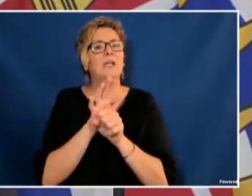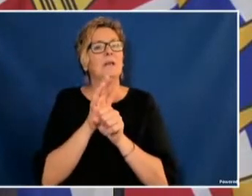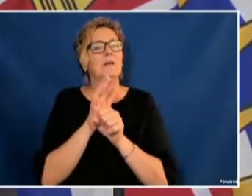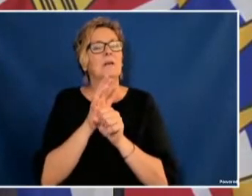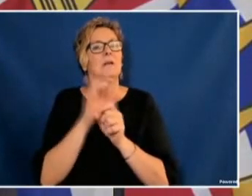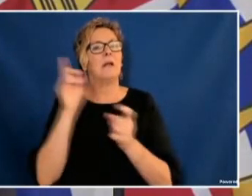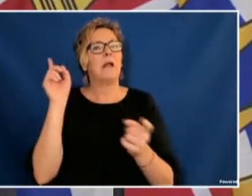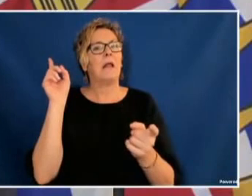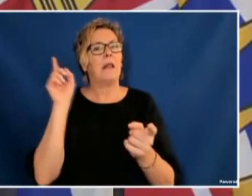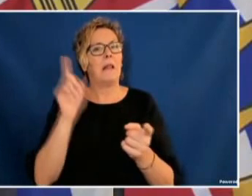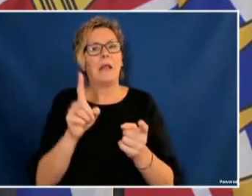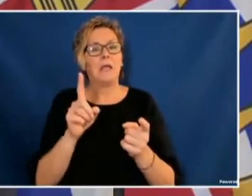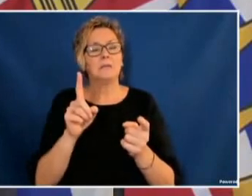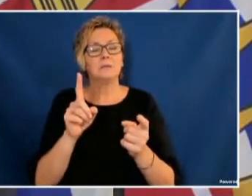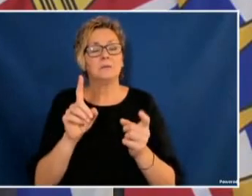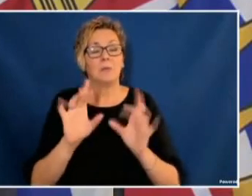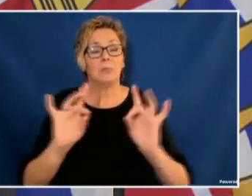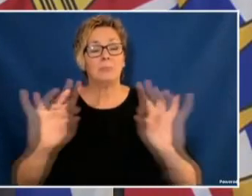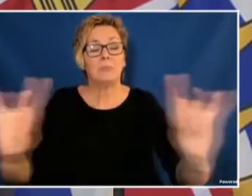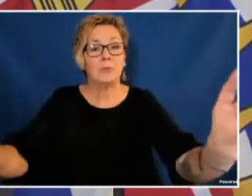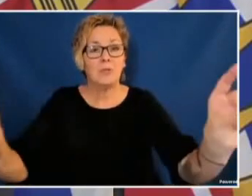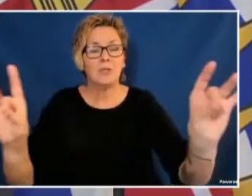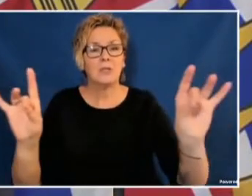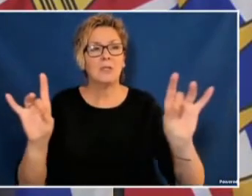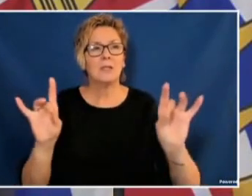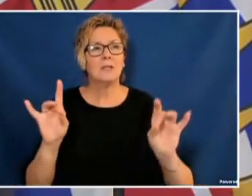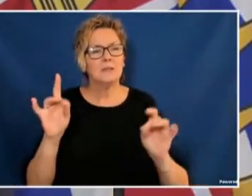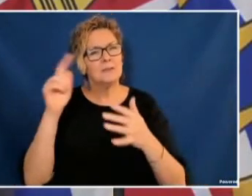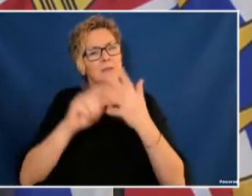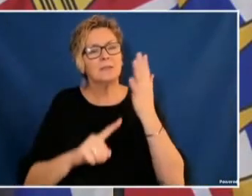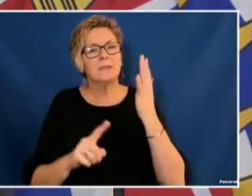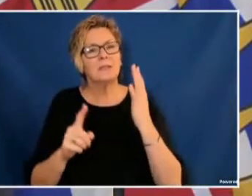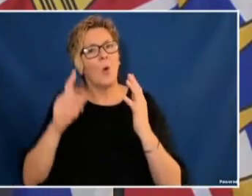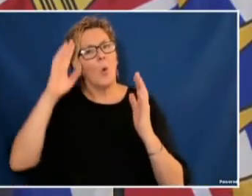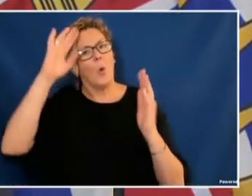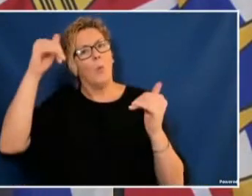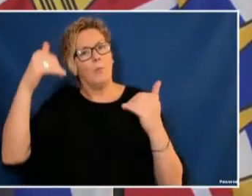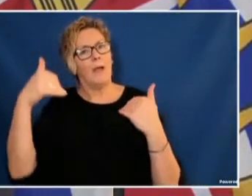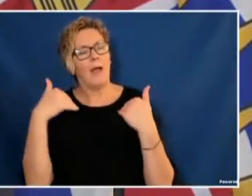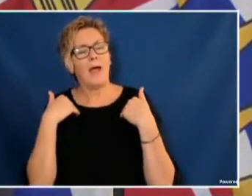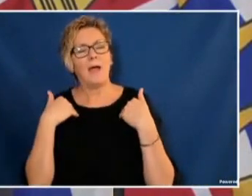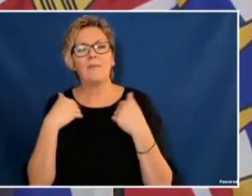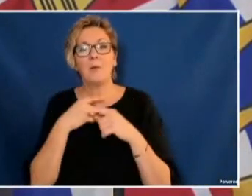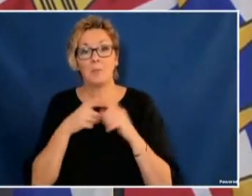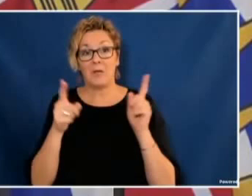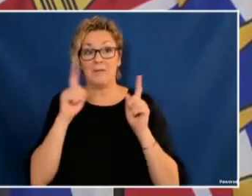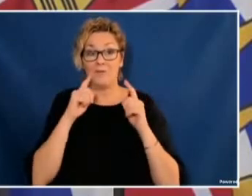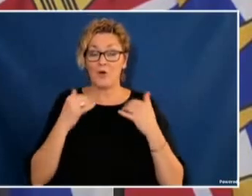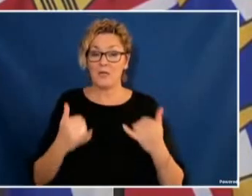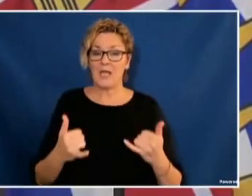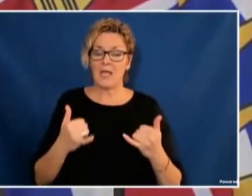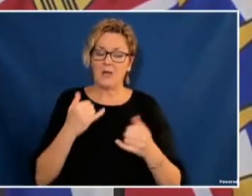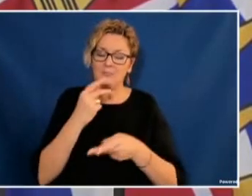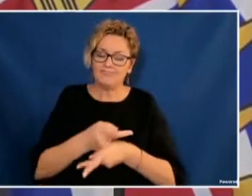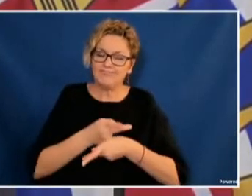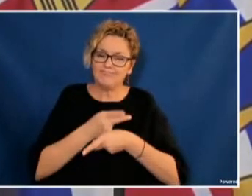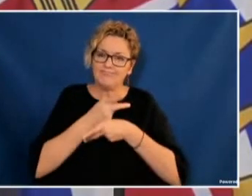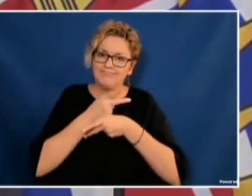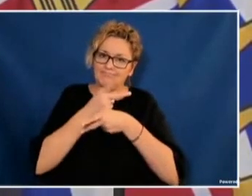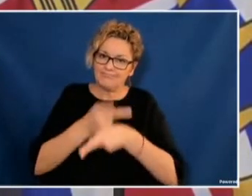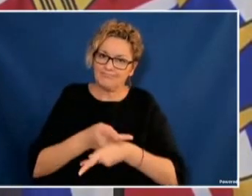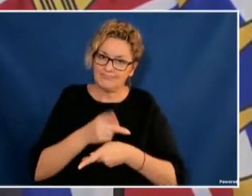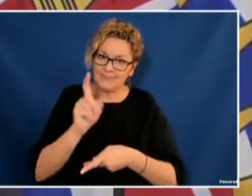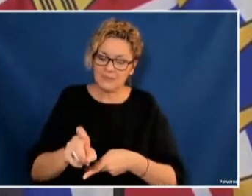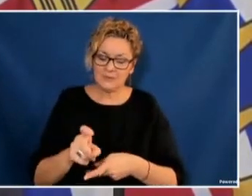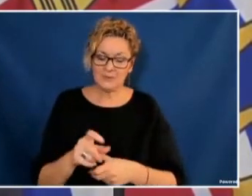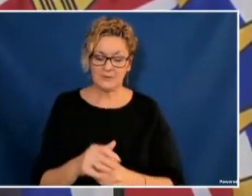thing. We see the same thing with the mask mandate. If you are somebody who does not believe in masks,